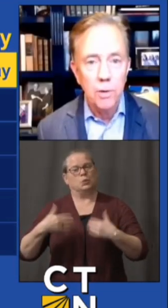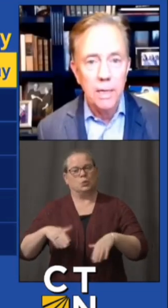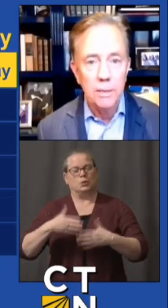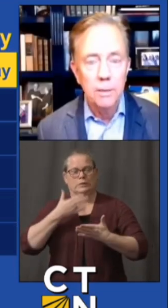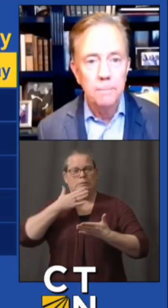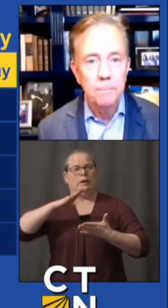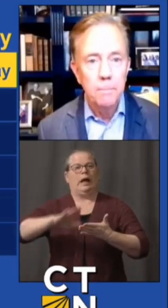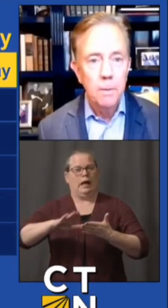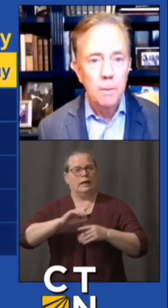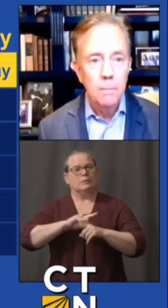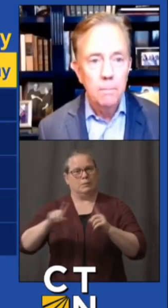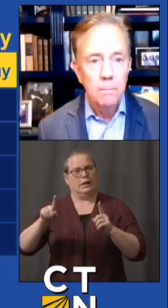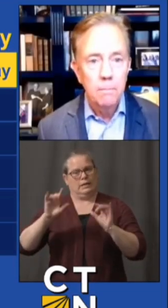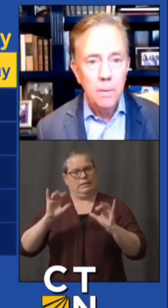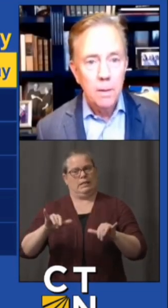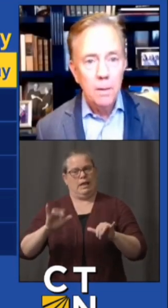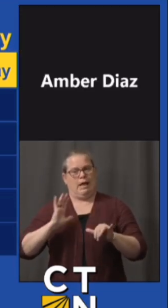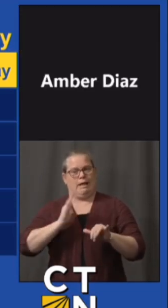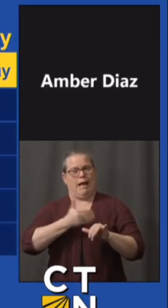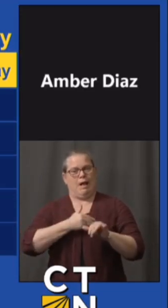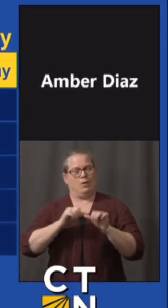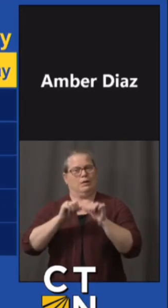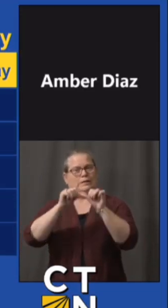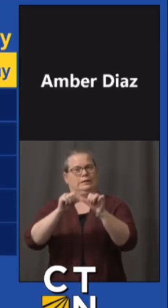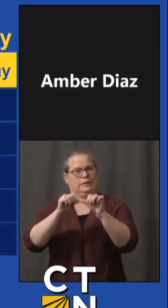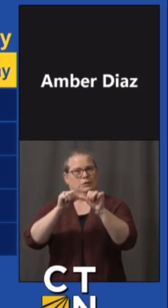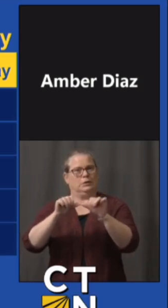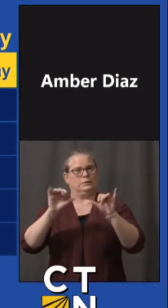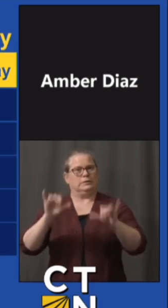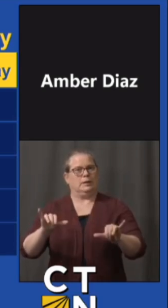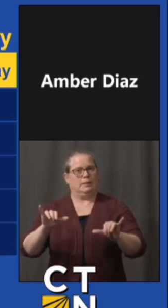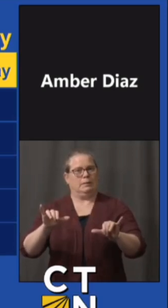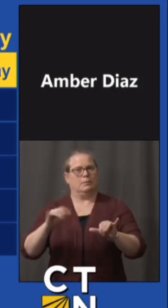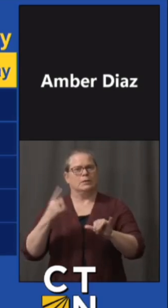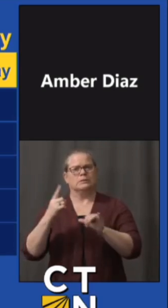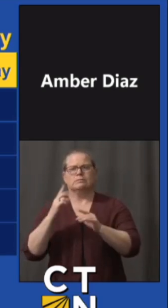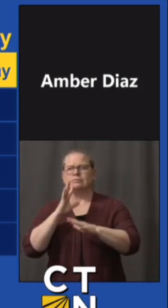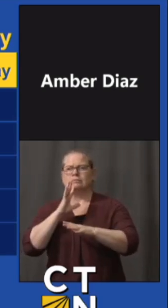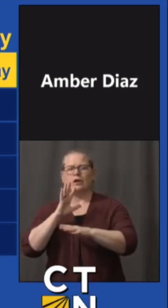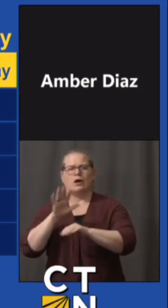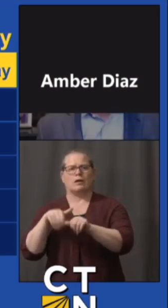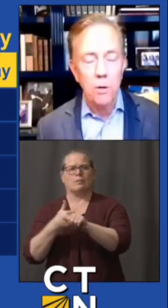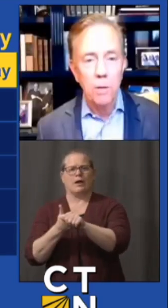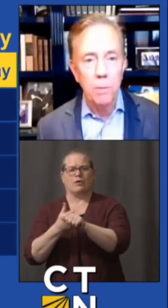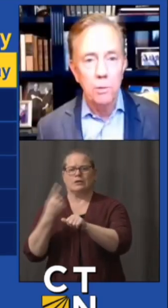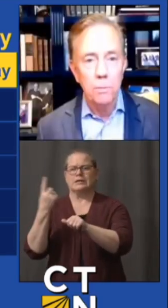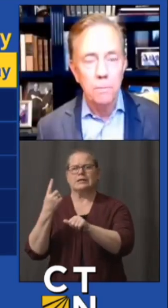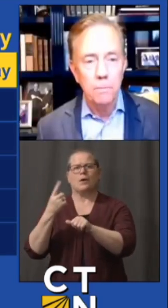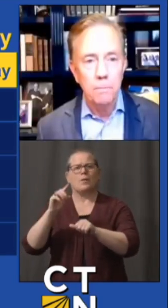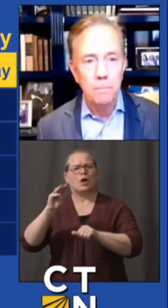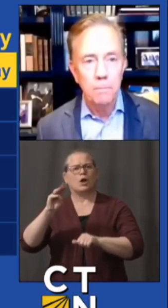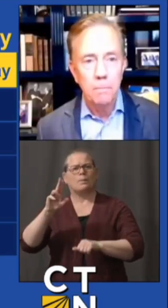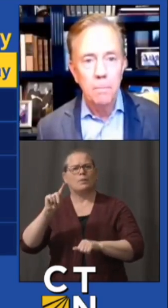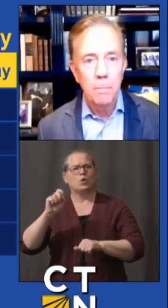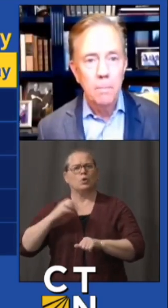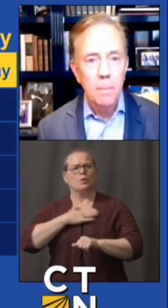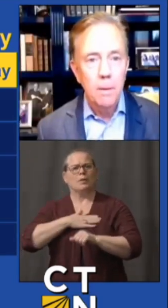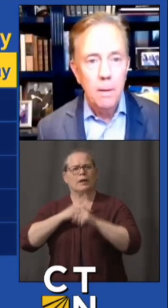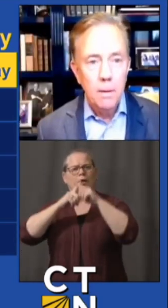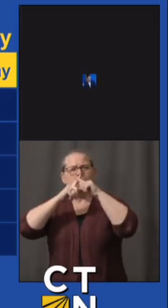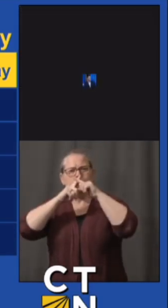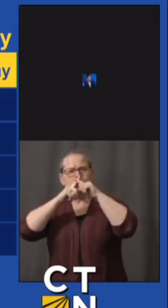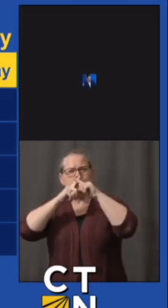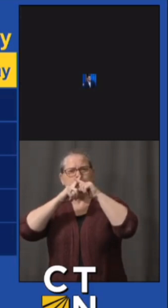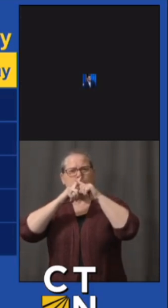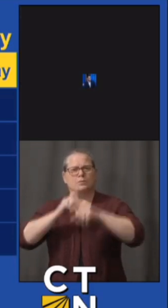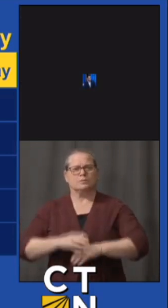a trend. Oh, you know what? Just somebody better go on mute. Please